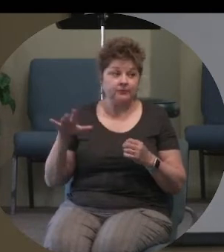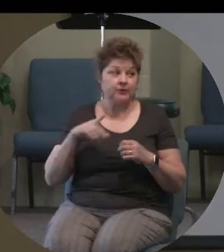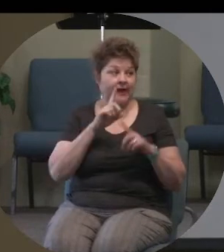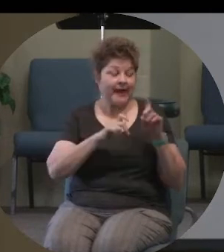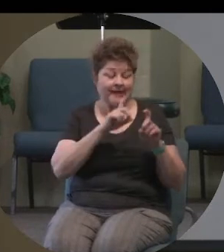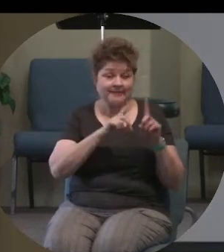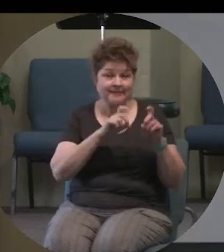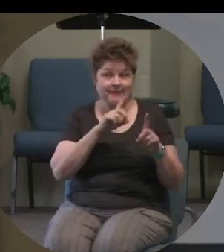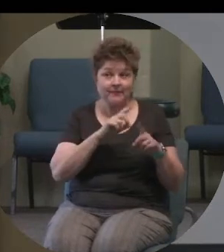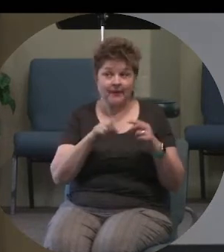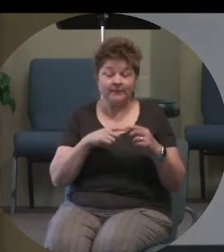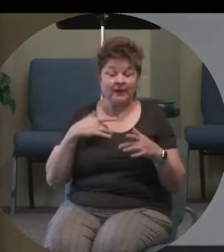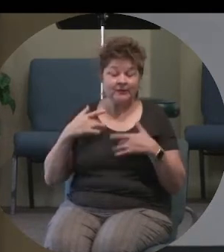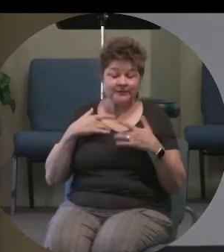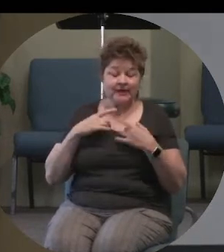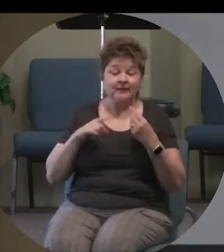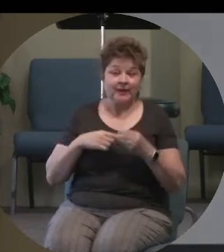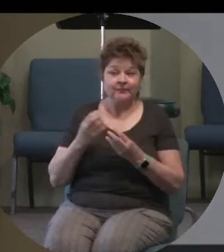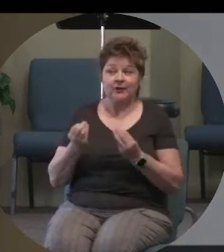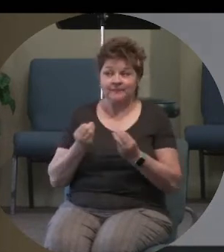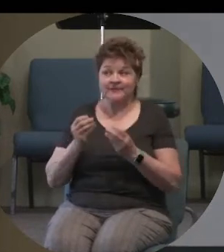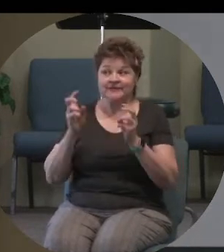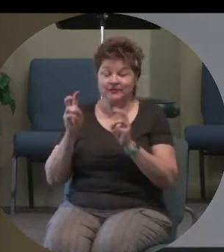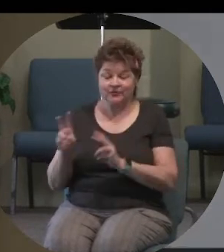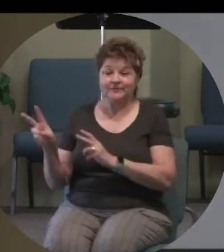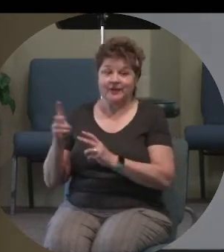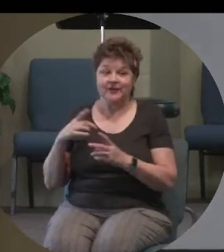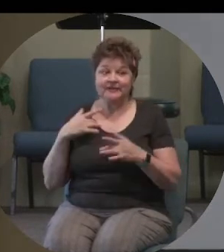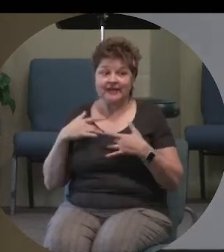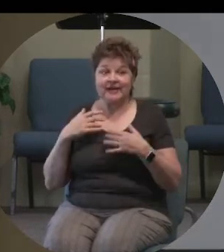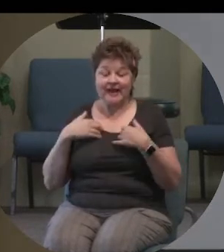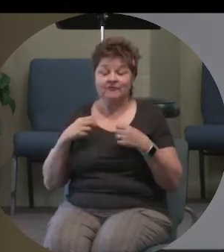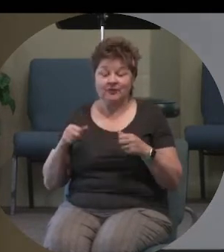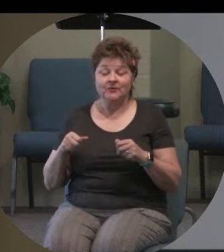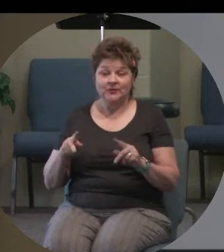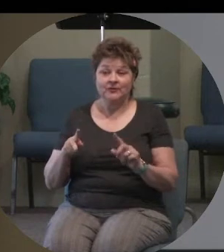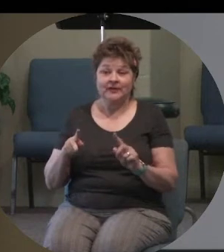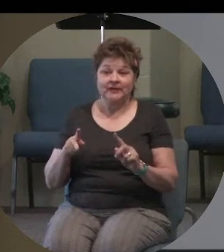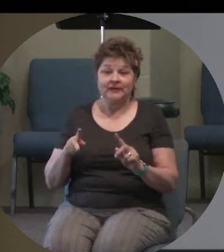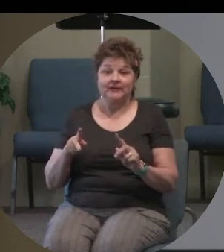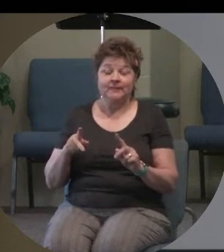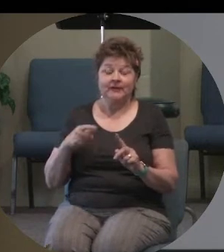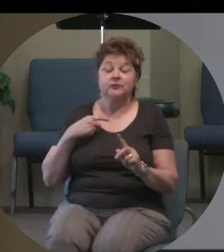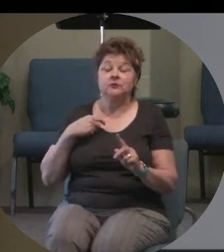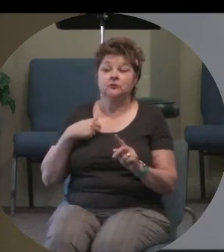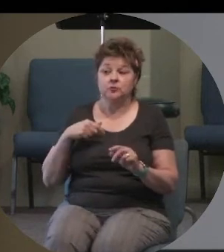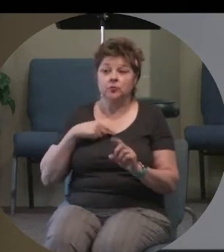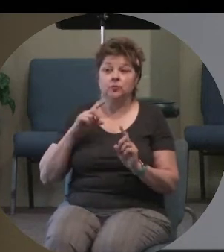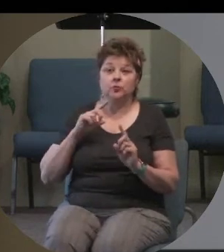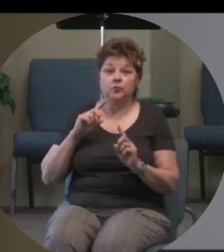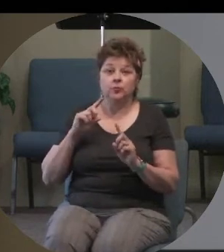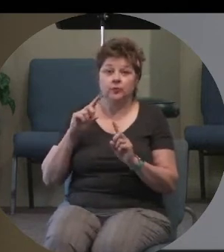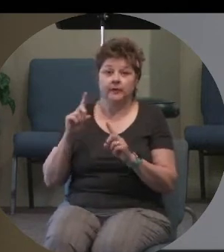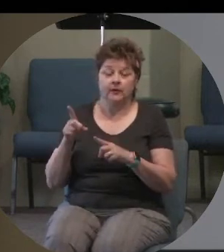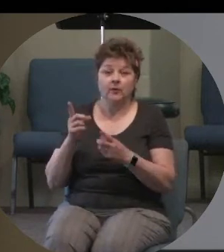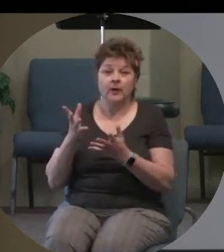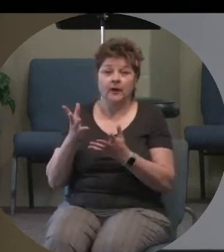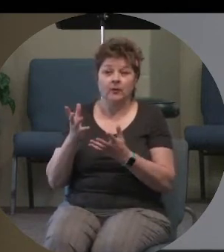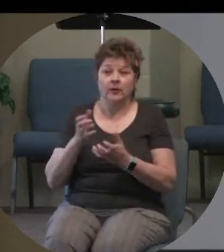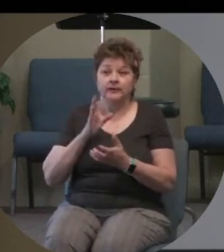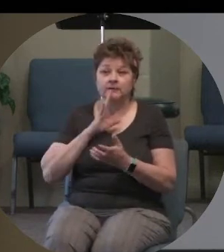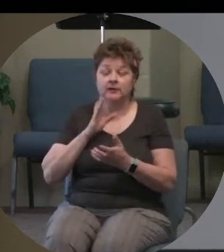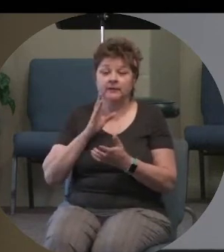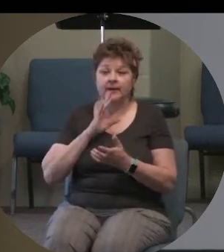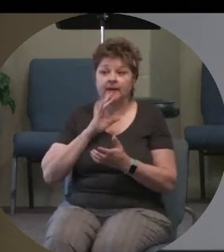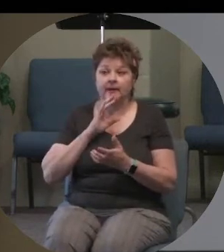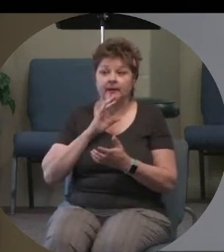mission trip, because they've been talking about it. They're excited to get to have that opportunity. But as we go forward, I wanted to kind of talk about the idea